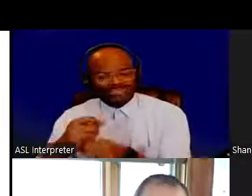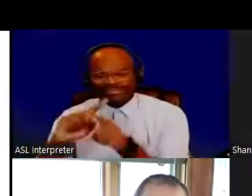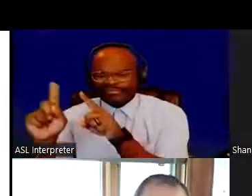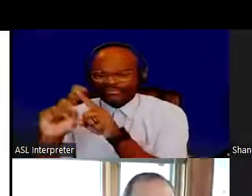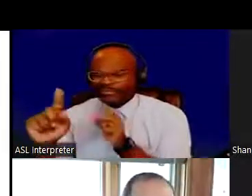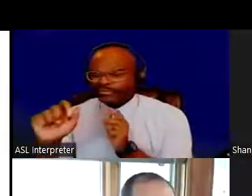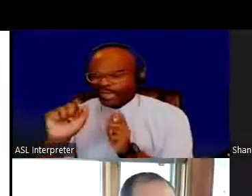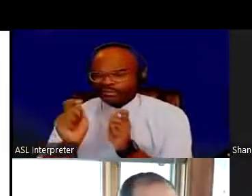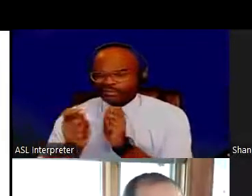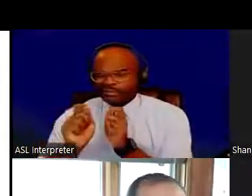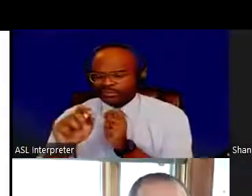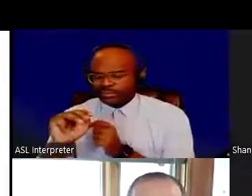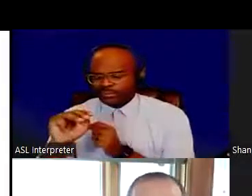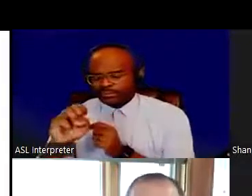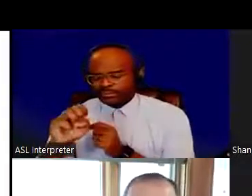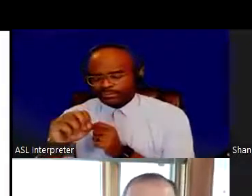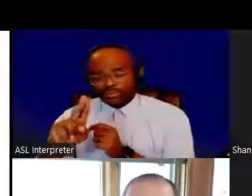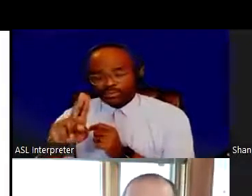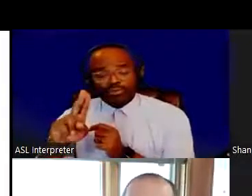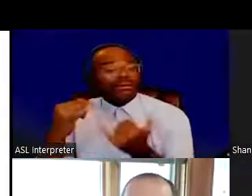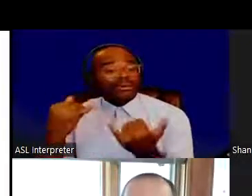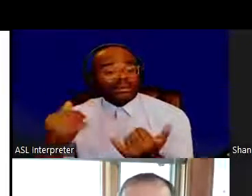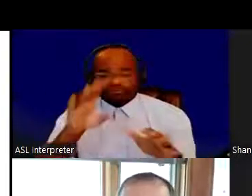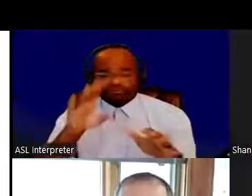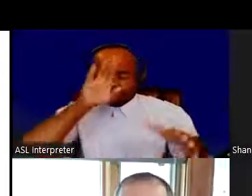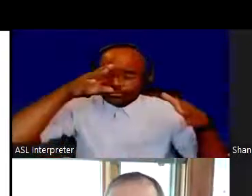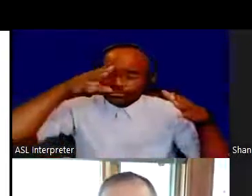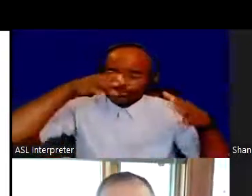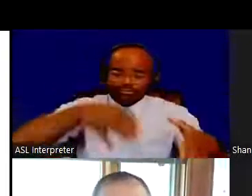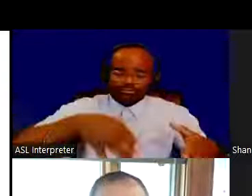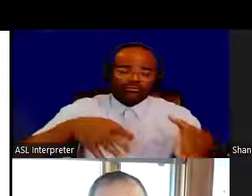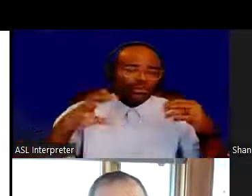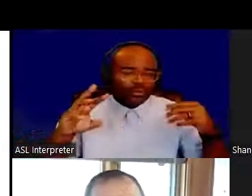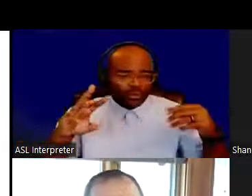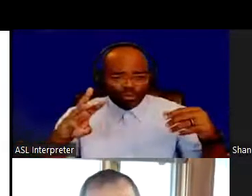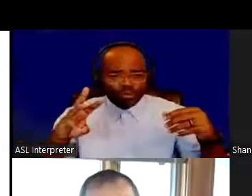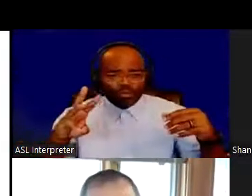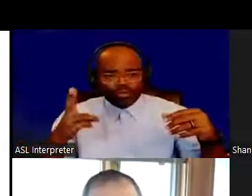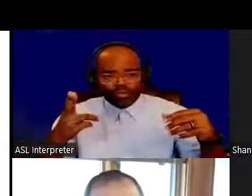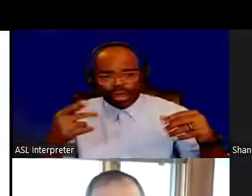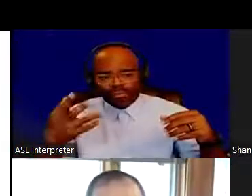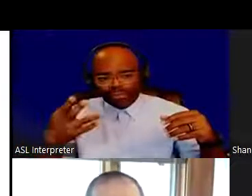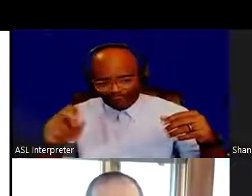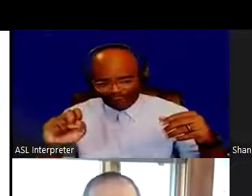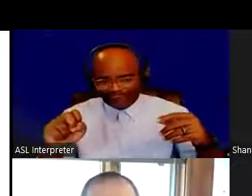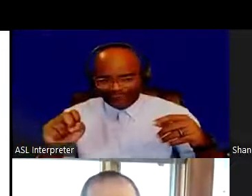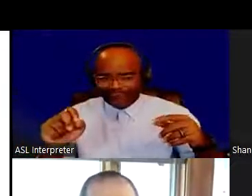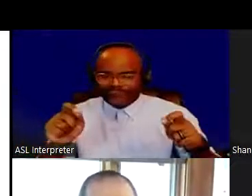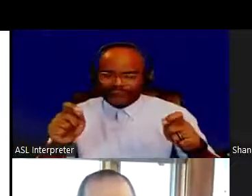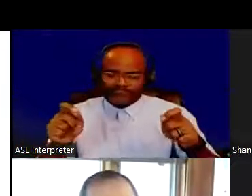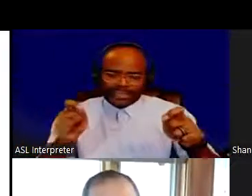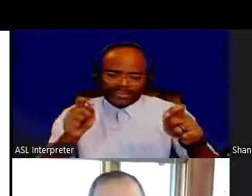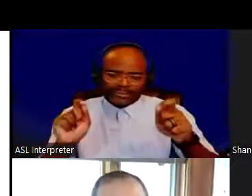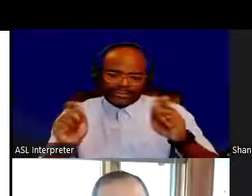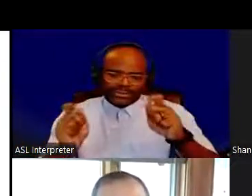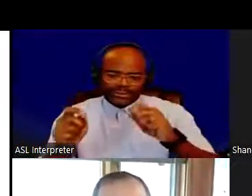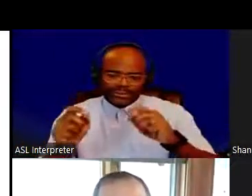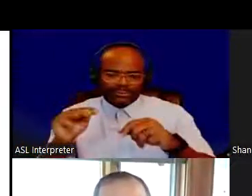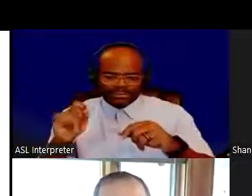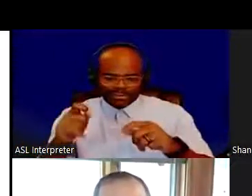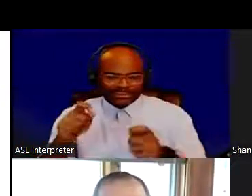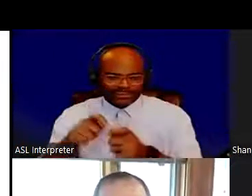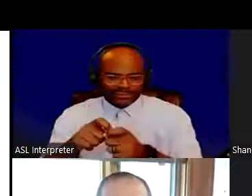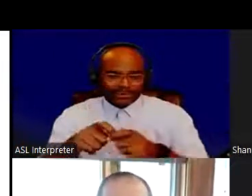menus. Now we'll dive into this wildlife adaptation menu in particular. First, to set the